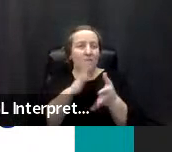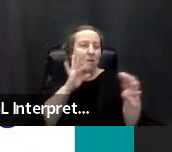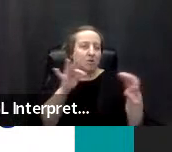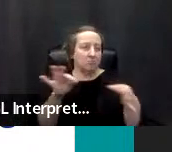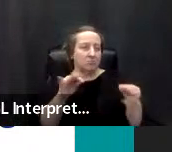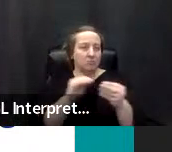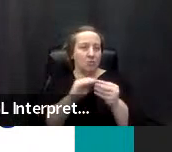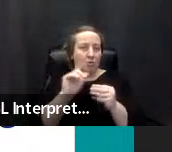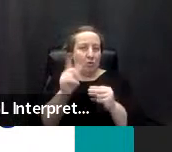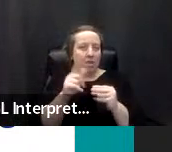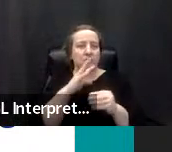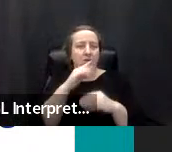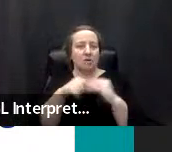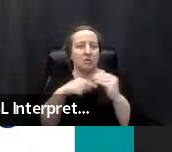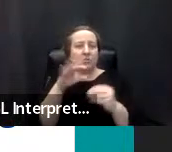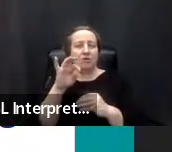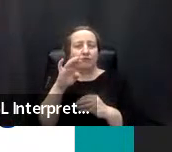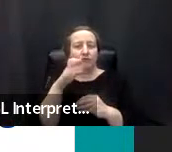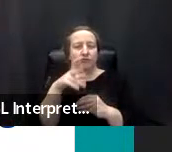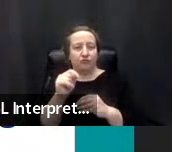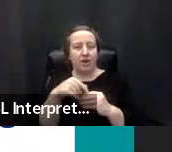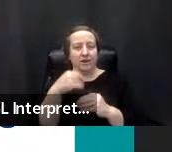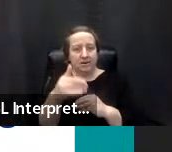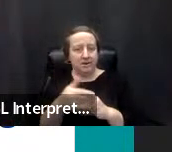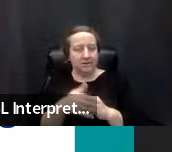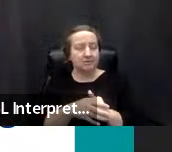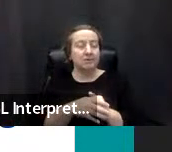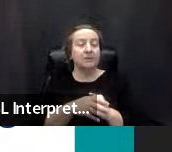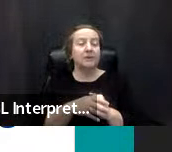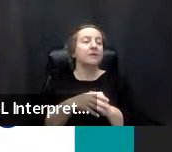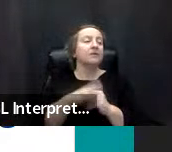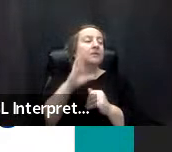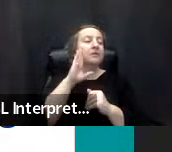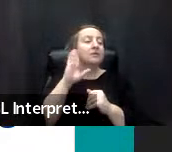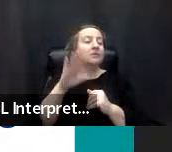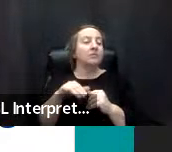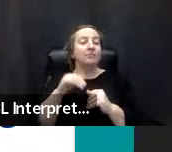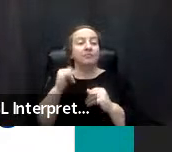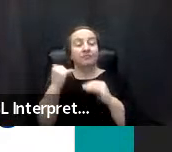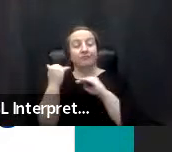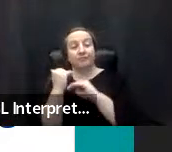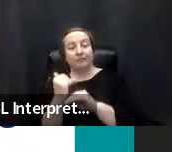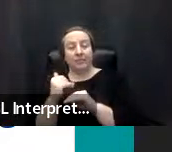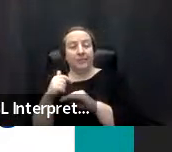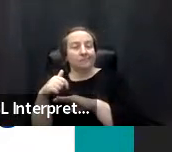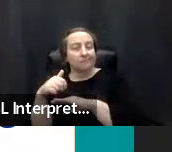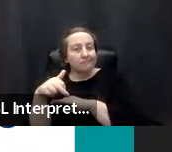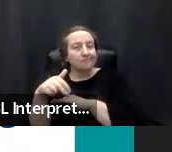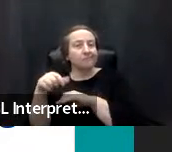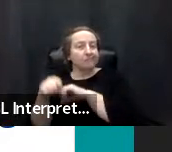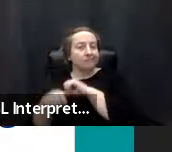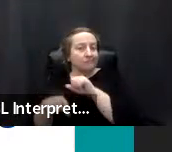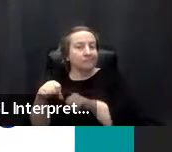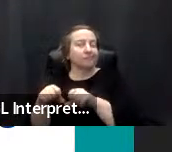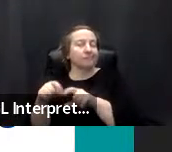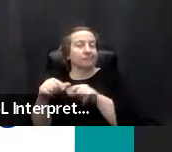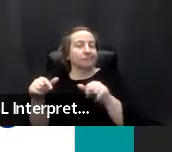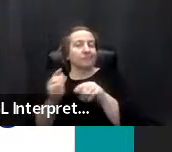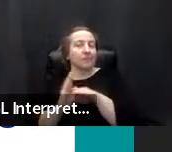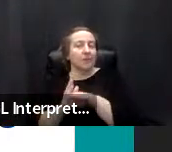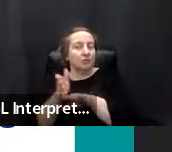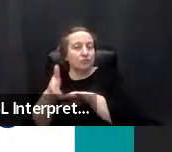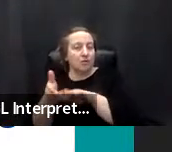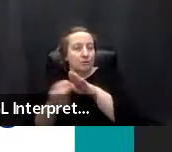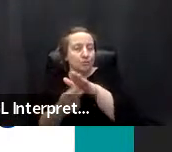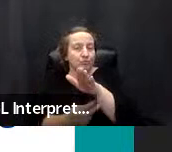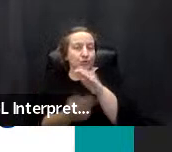when we get into a freight slide on the next slide. But also note here the limited active transportation kind of facilities across the current